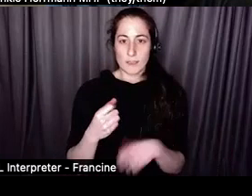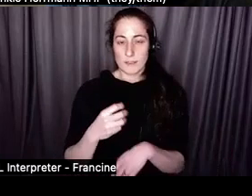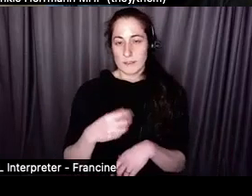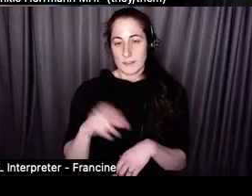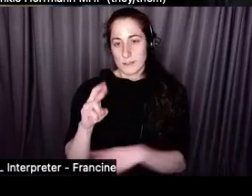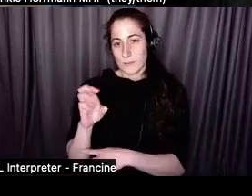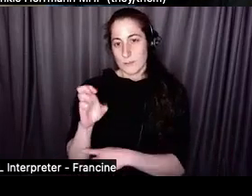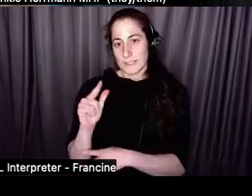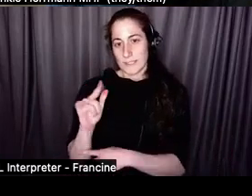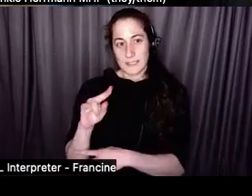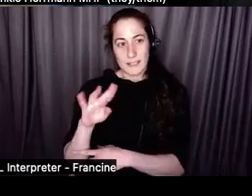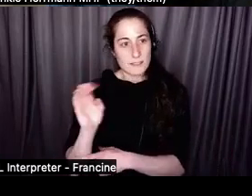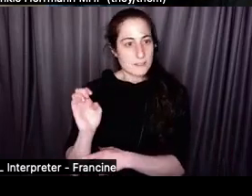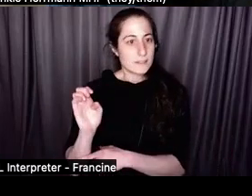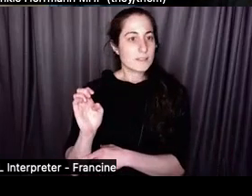relationships.